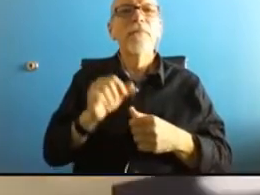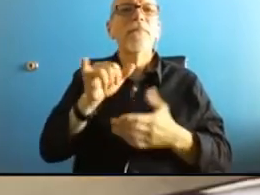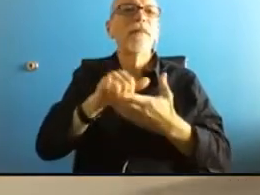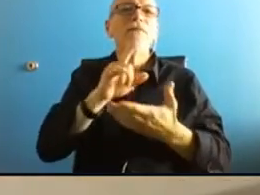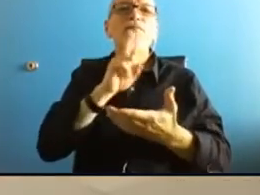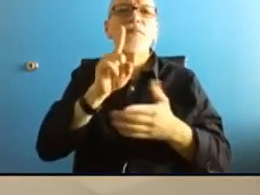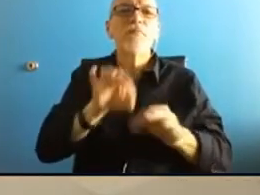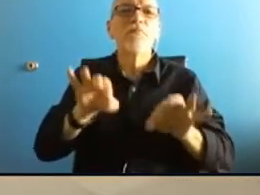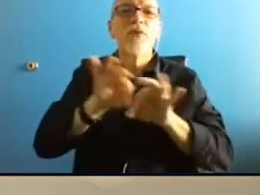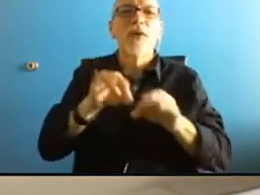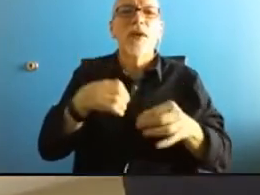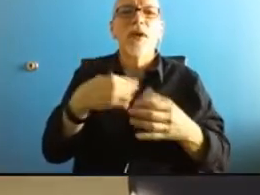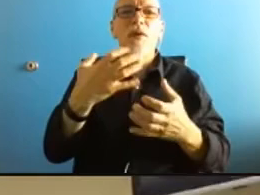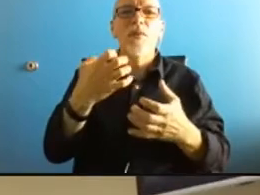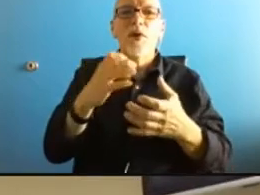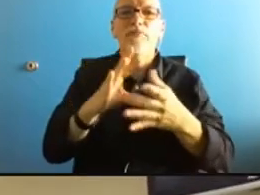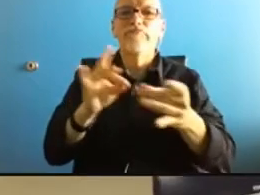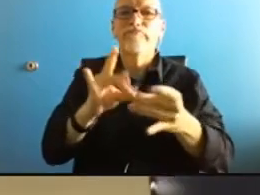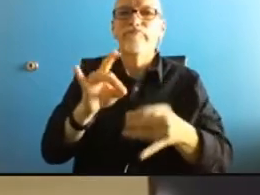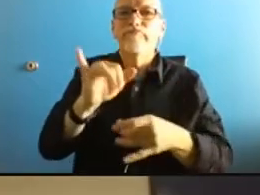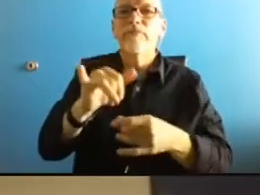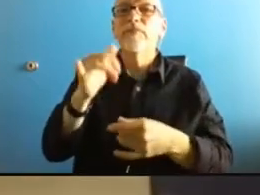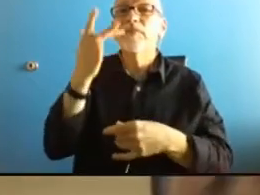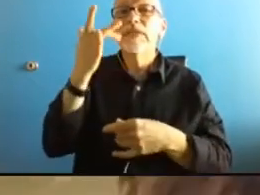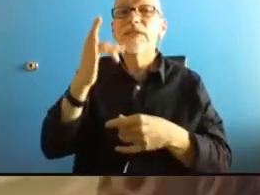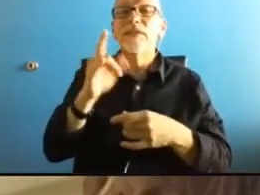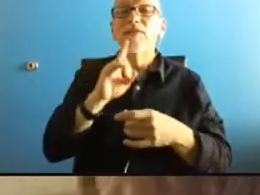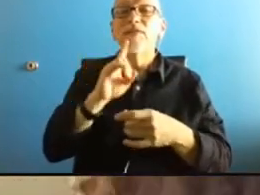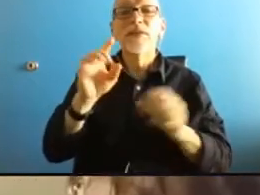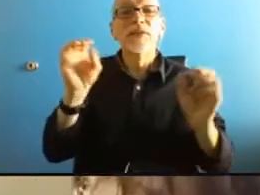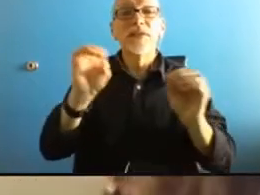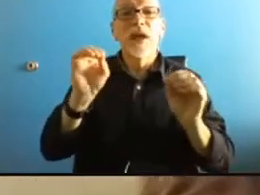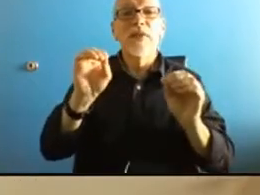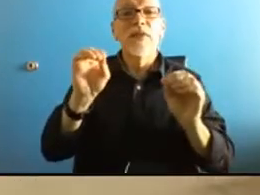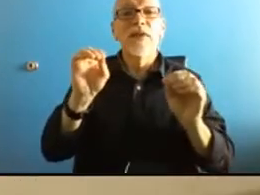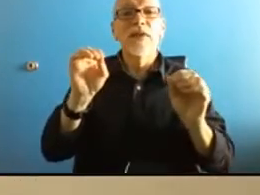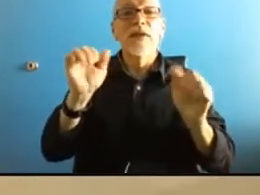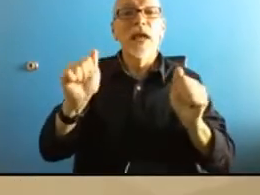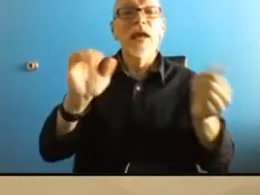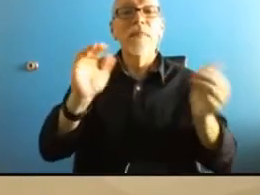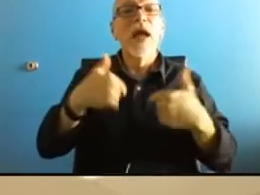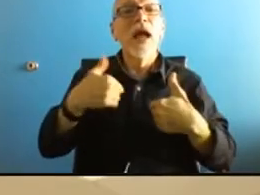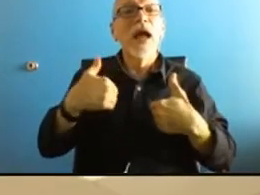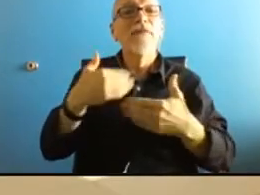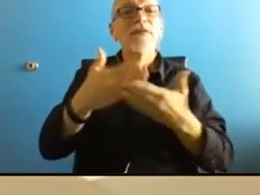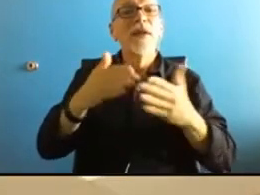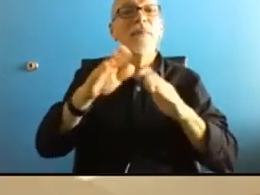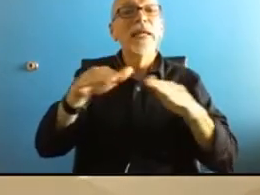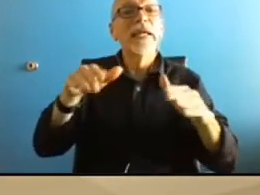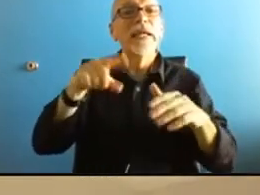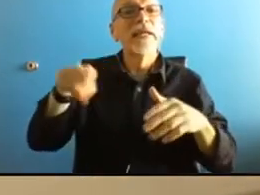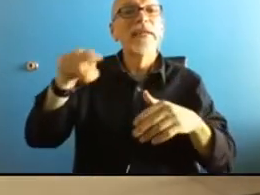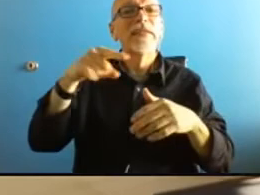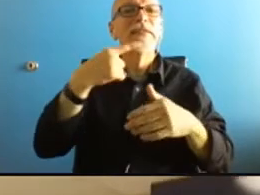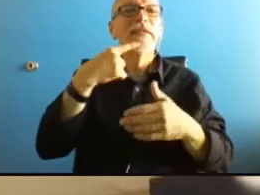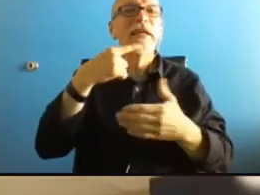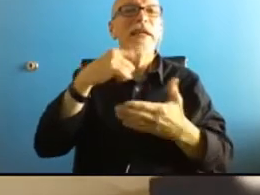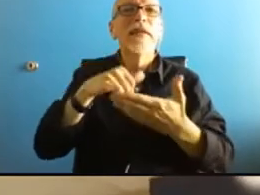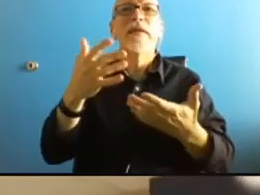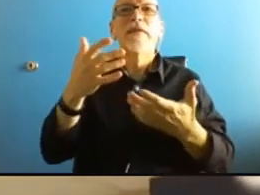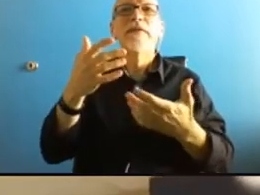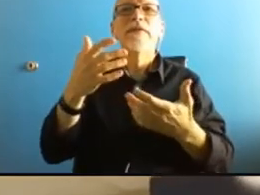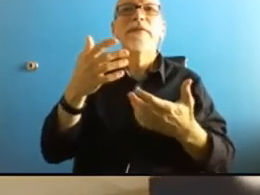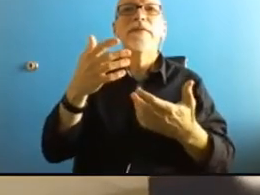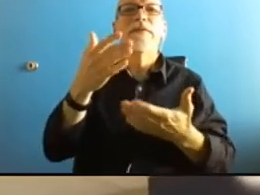important that I wanted to say that, because nothing has been able to compare. I have kids that will say that,